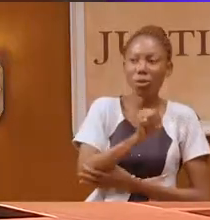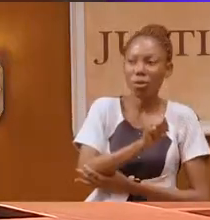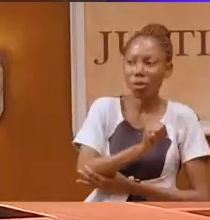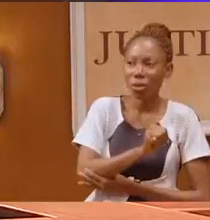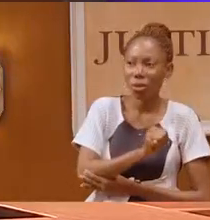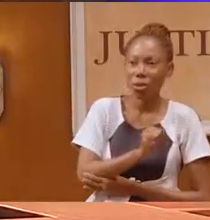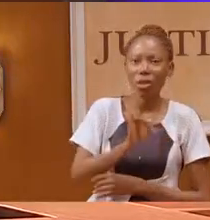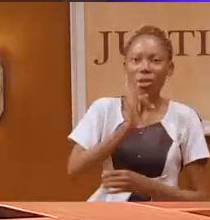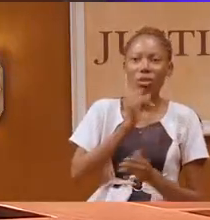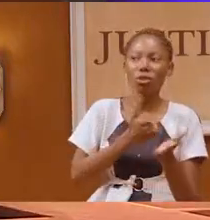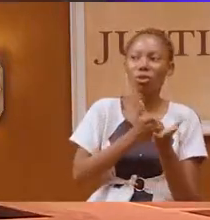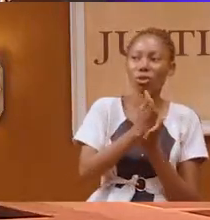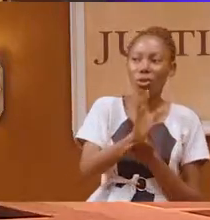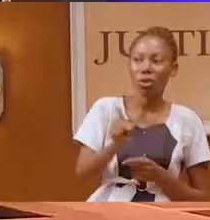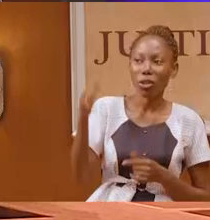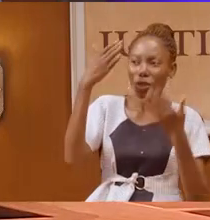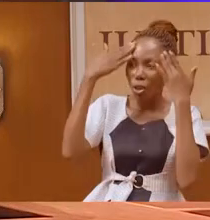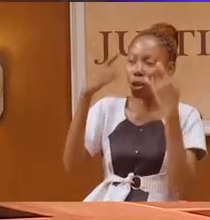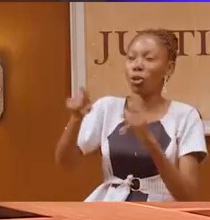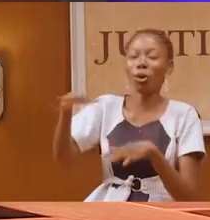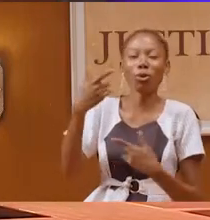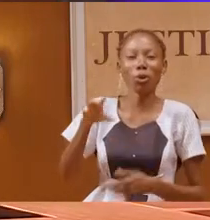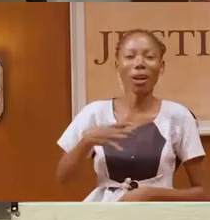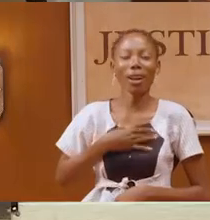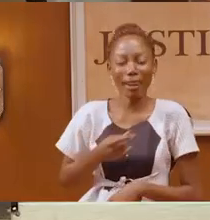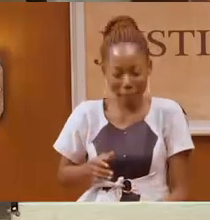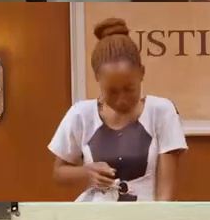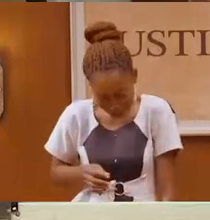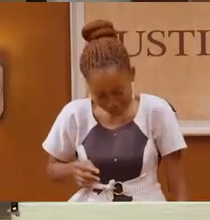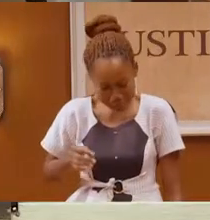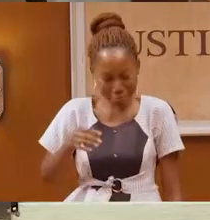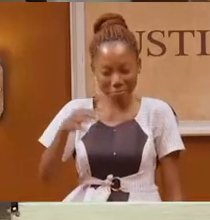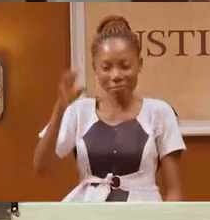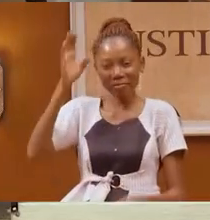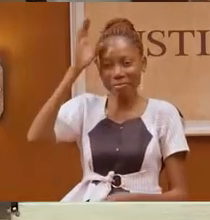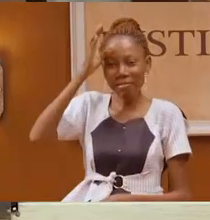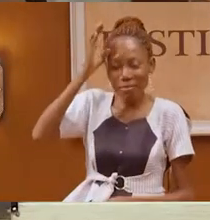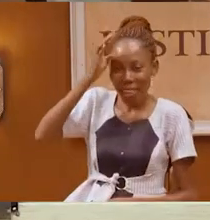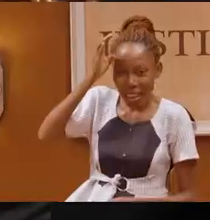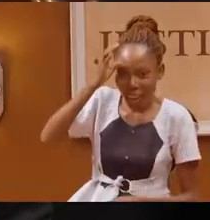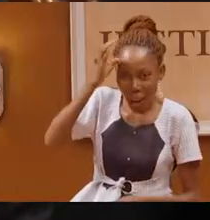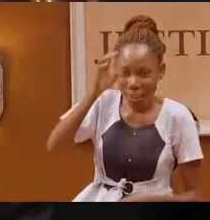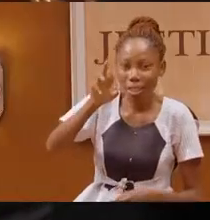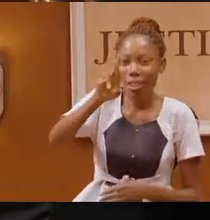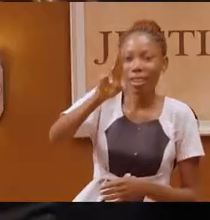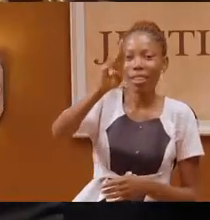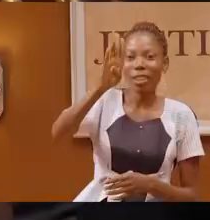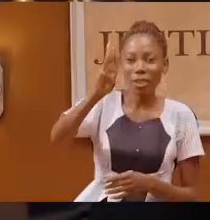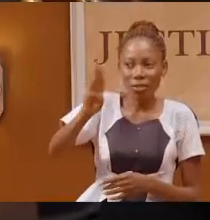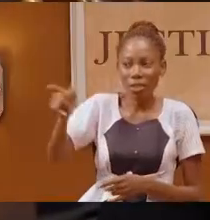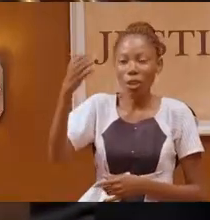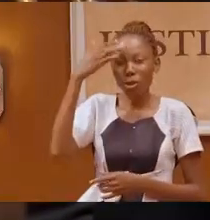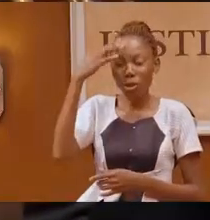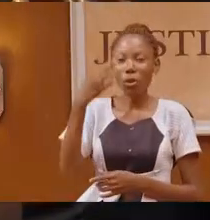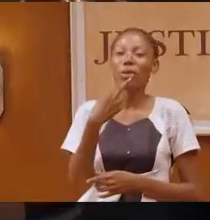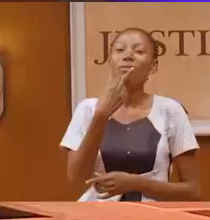it was through them I know that the place called Chinese Rob Police Station. I know the one called Red House. Then I know the one I call Rear G.